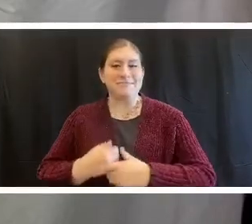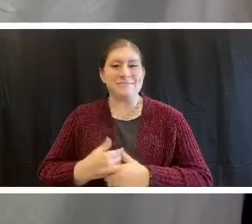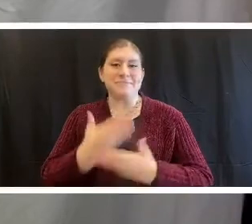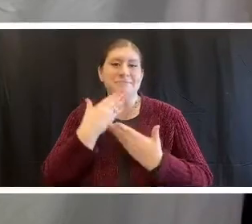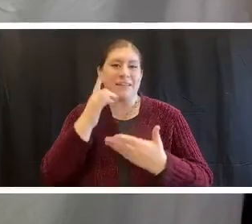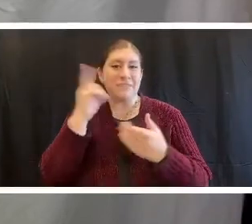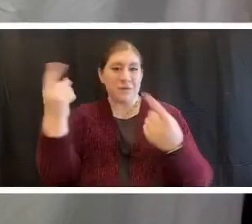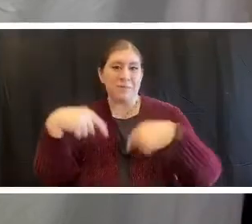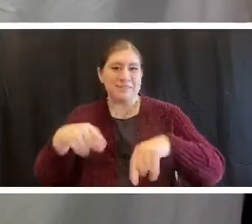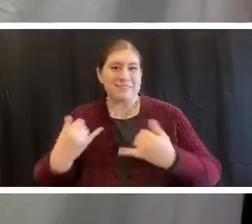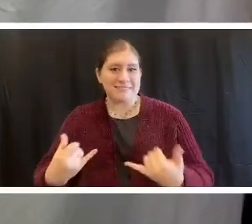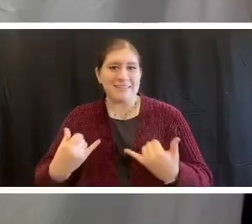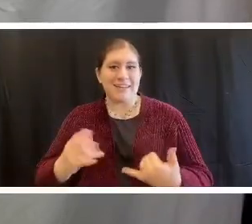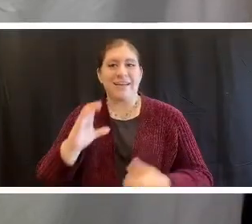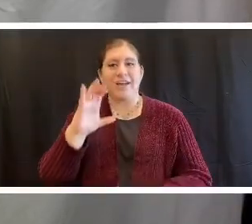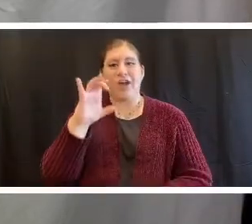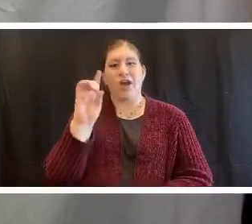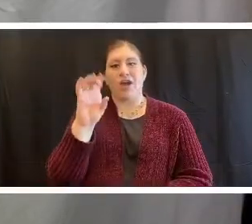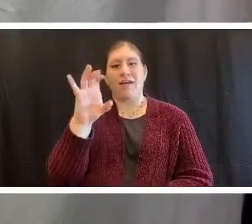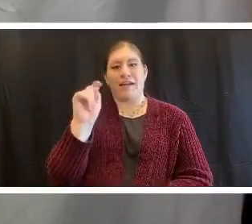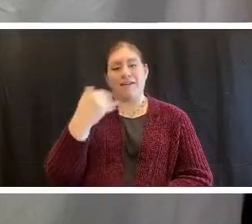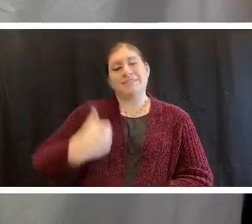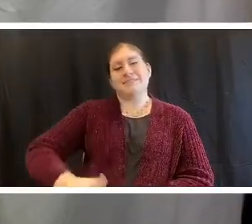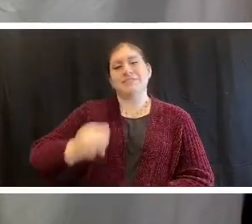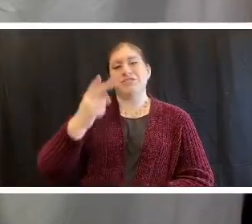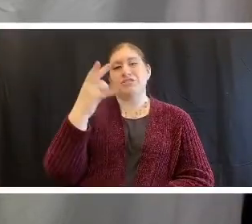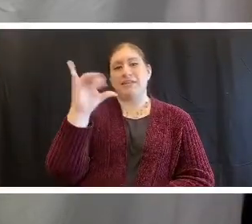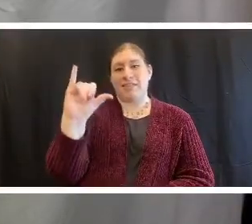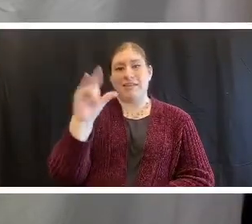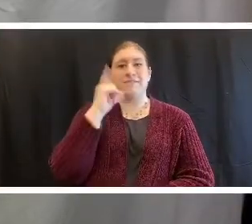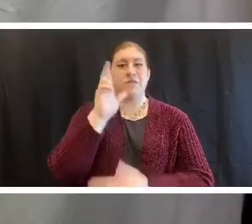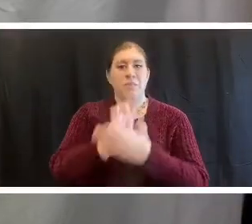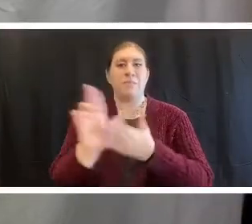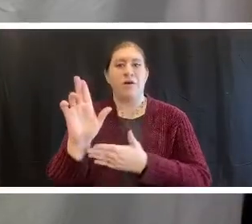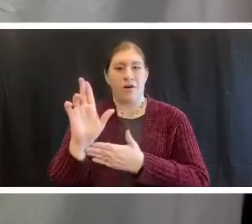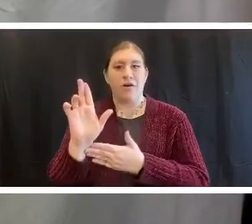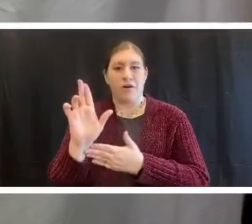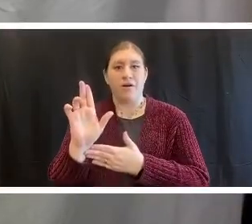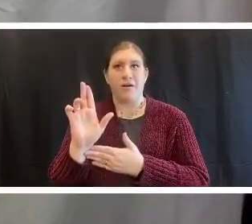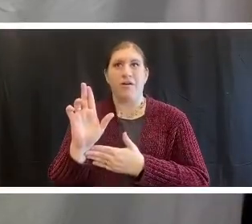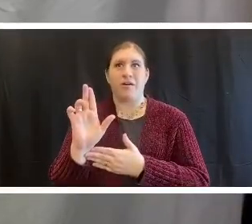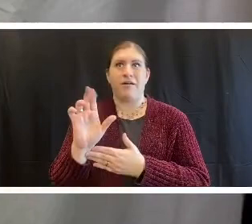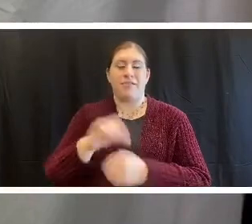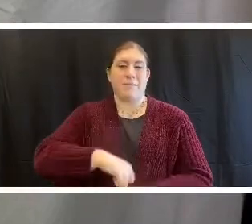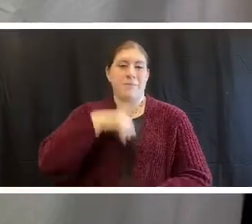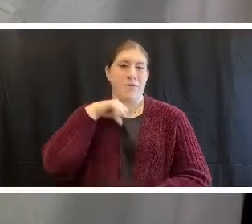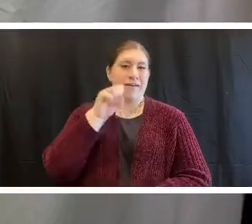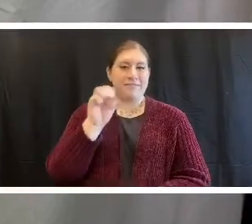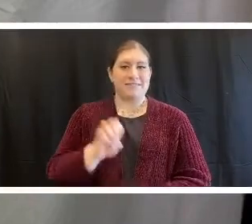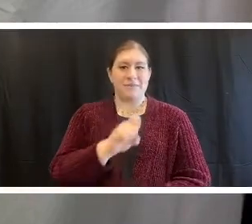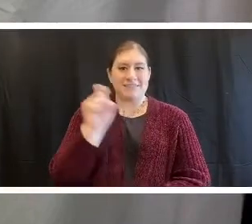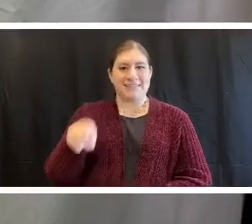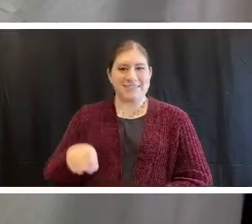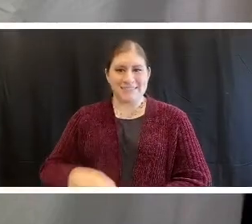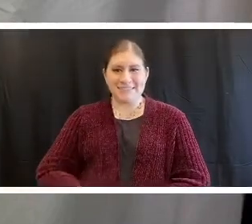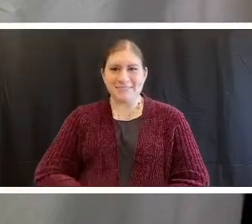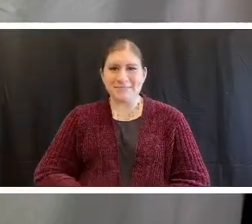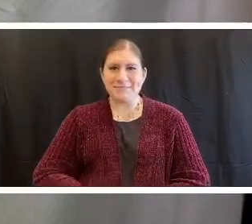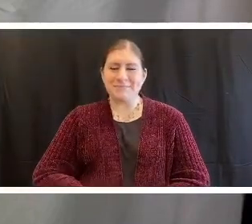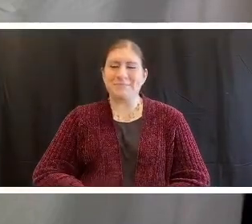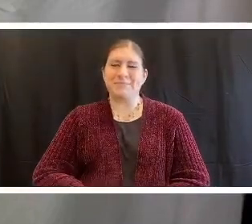being with us today on Cardcast. I'm Shelley Vitanza for Lamar University, the pride of Southeast Texas.